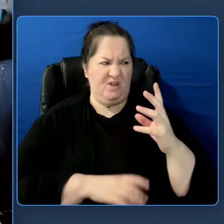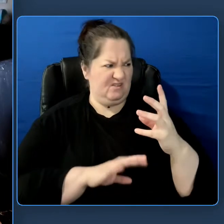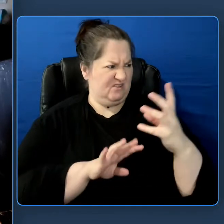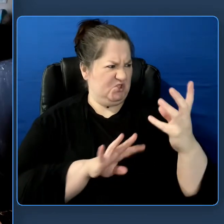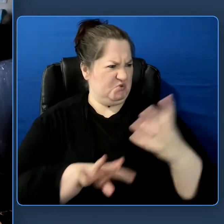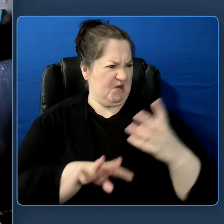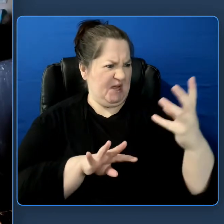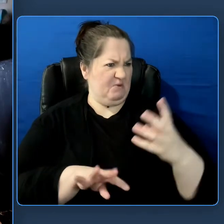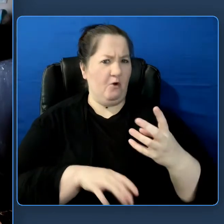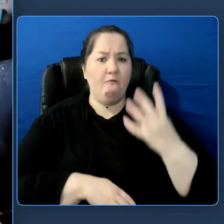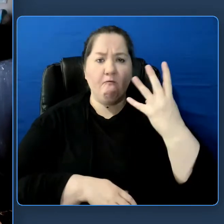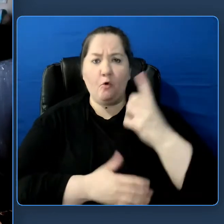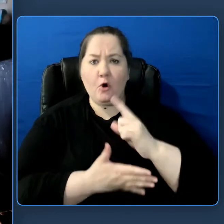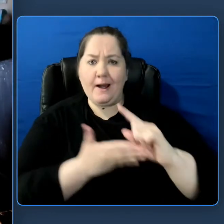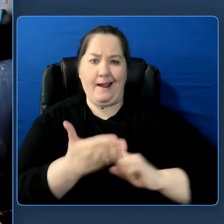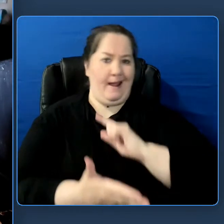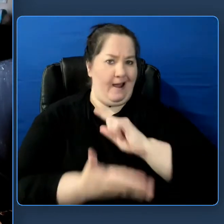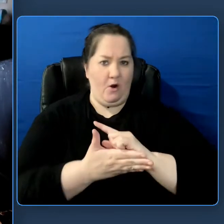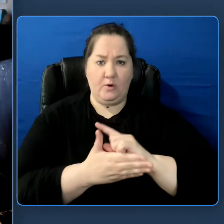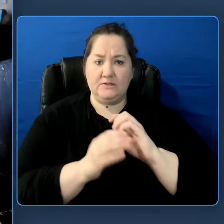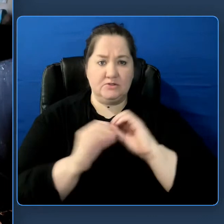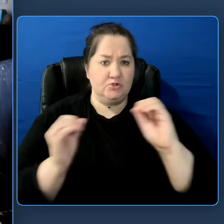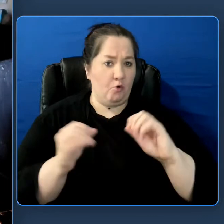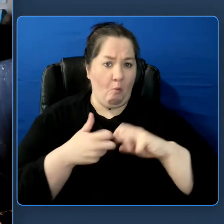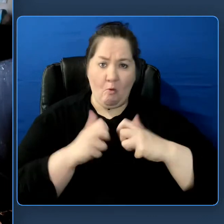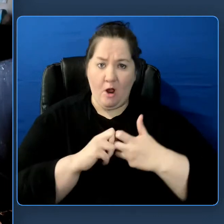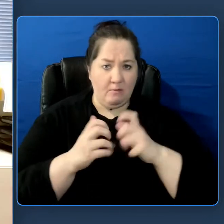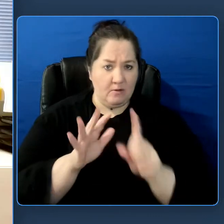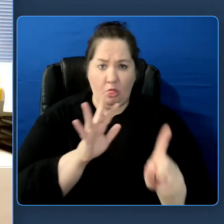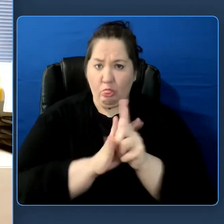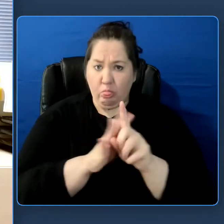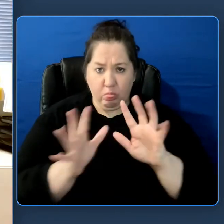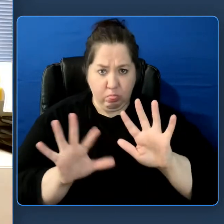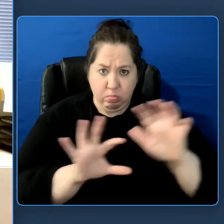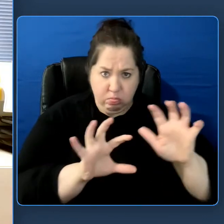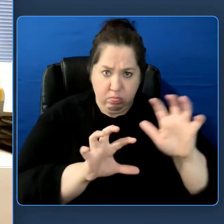4 hours without any hiccups in it at all.